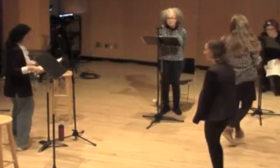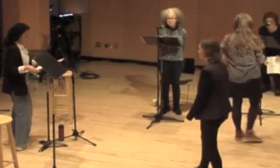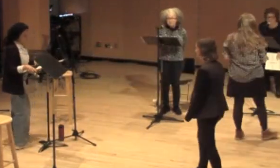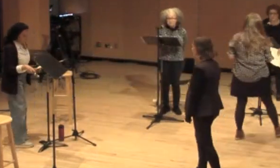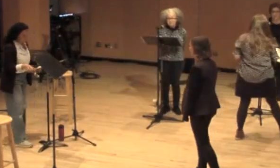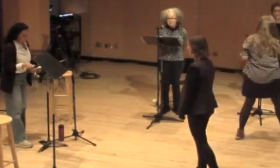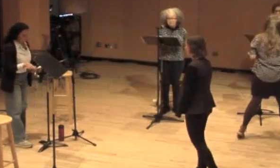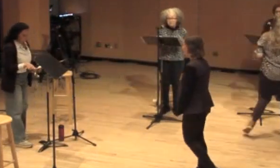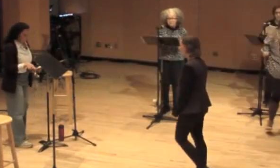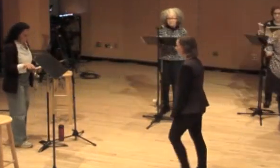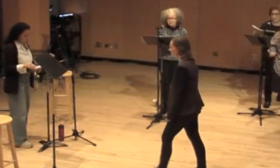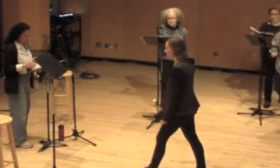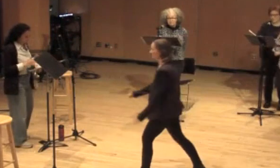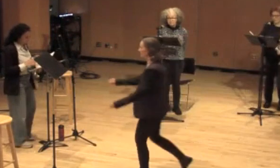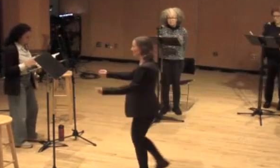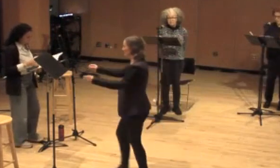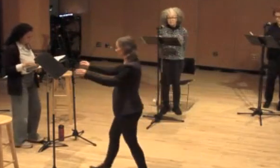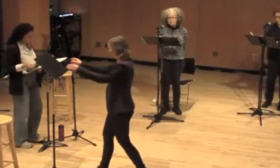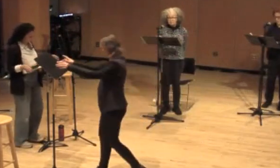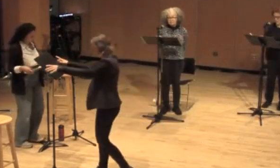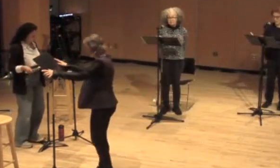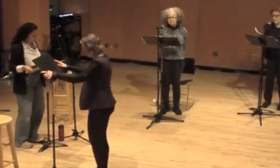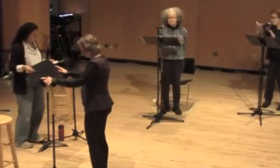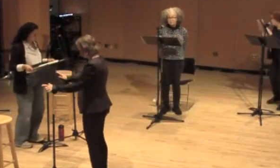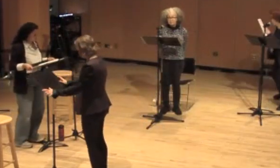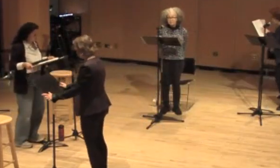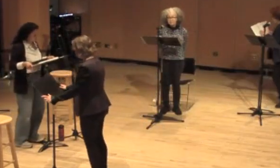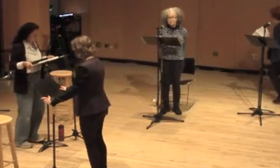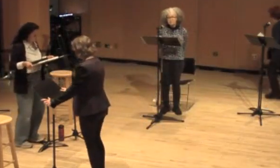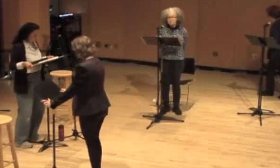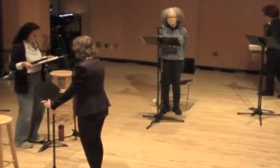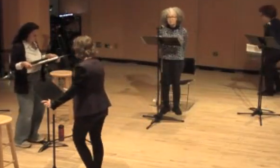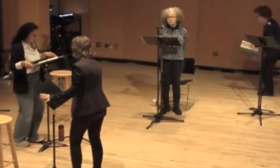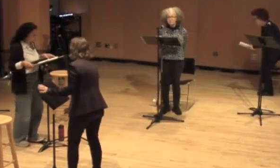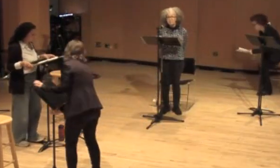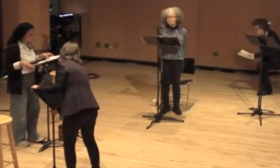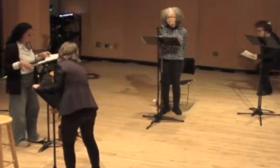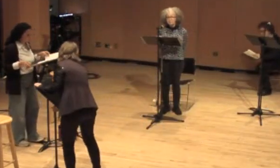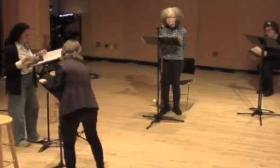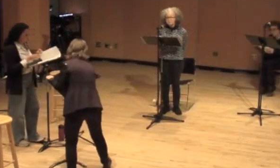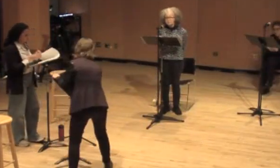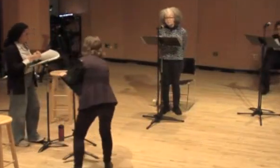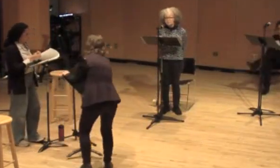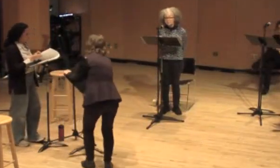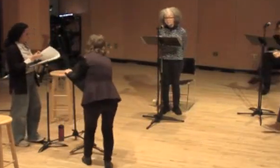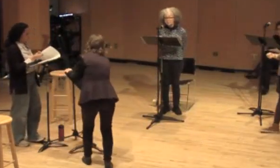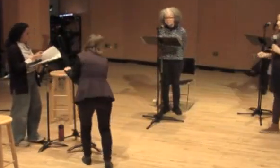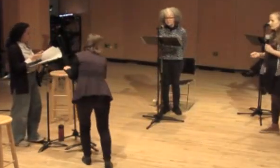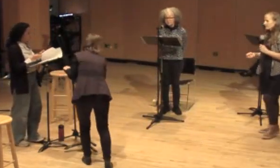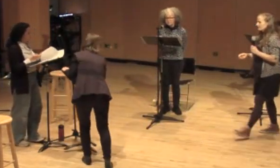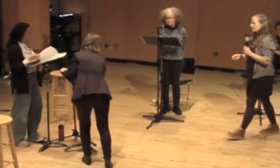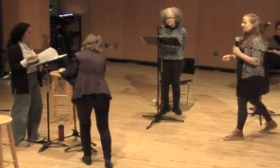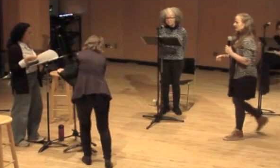see yeah you you can enter when you enter so you can sit back there and then